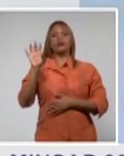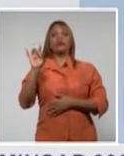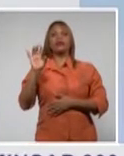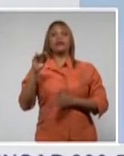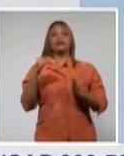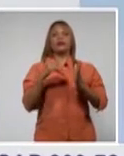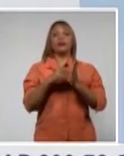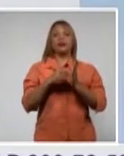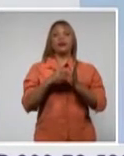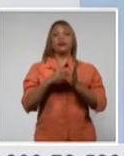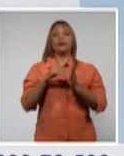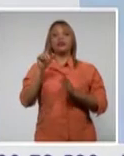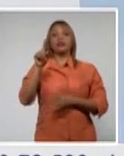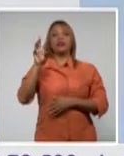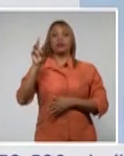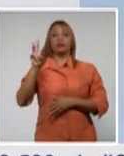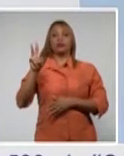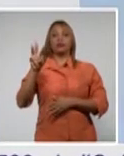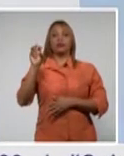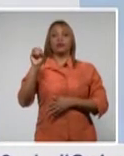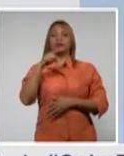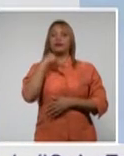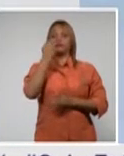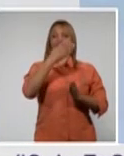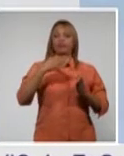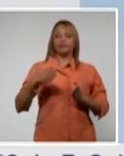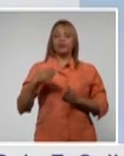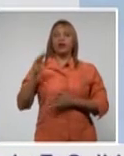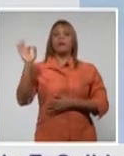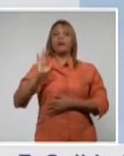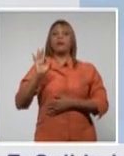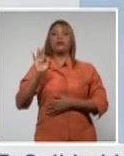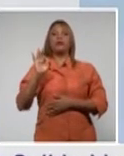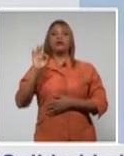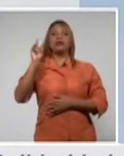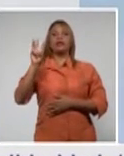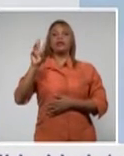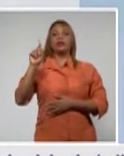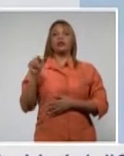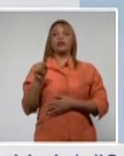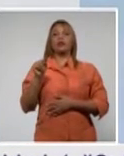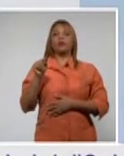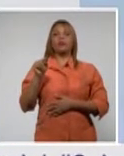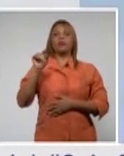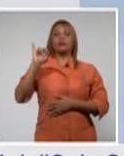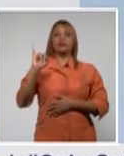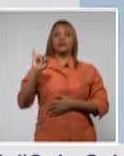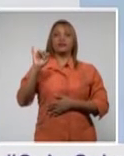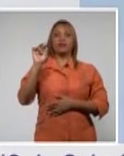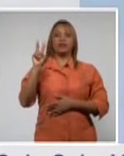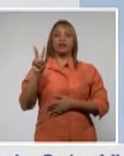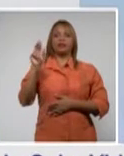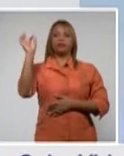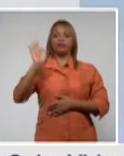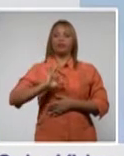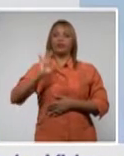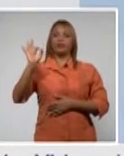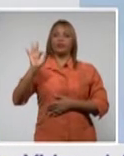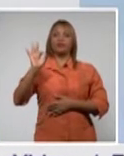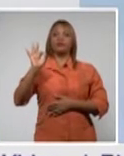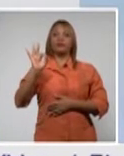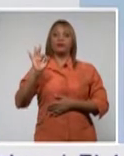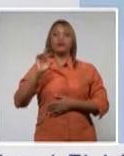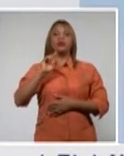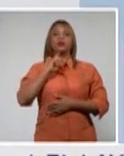4,001 people died of the virus in the region, bringing the COVID-19 death toll in the